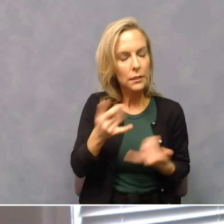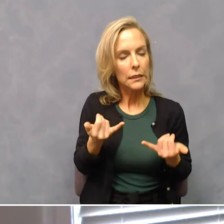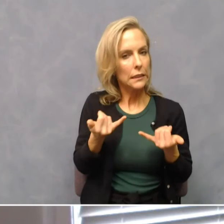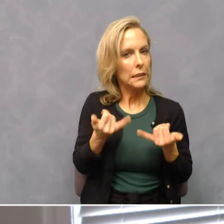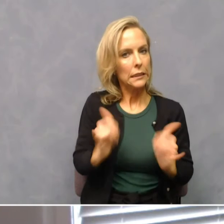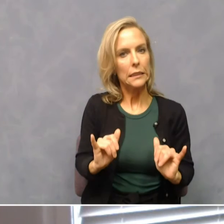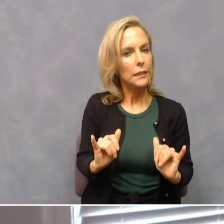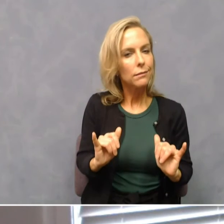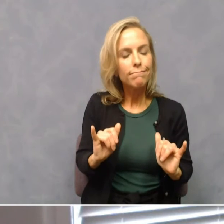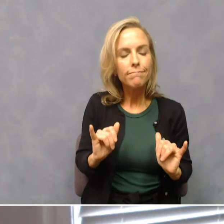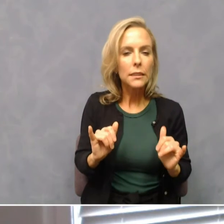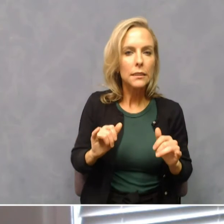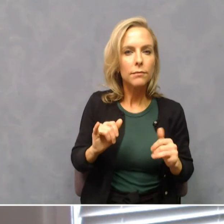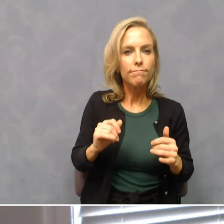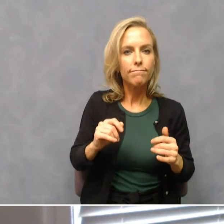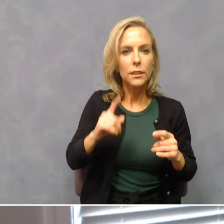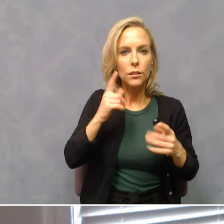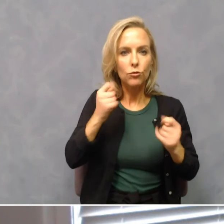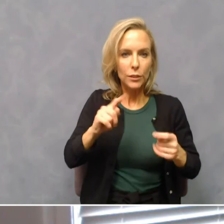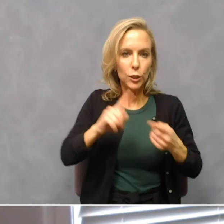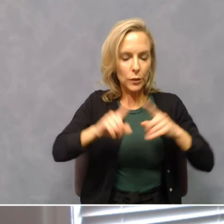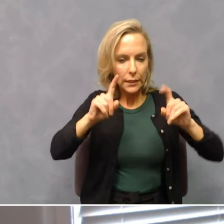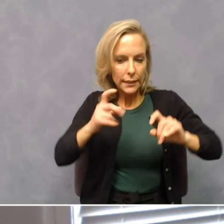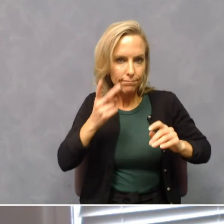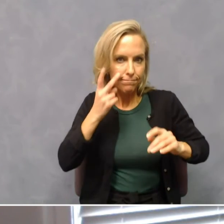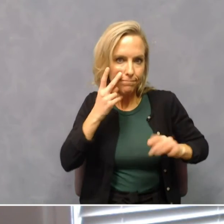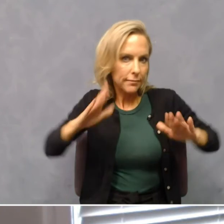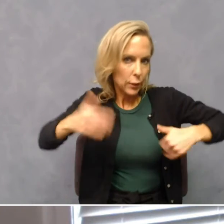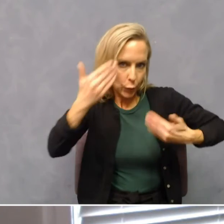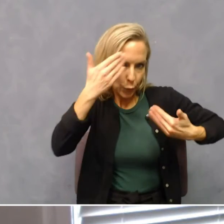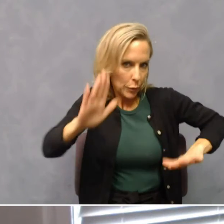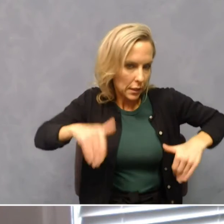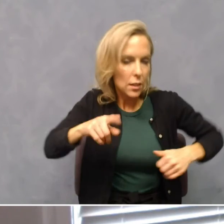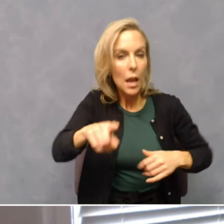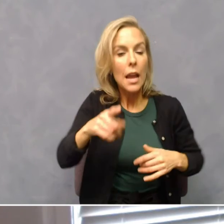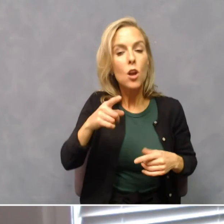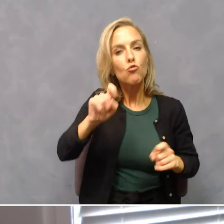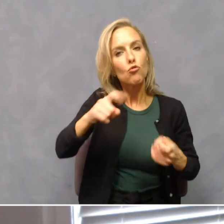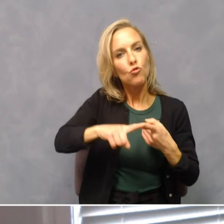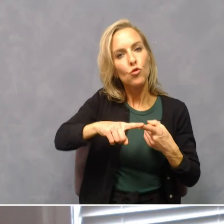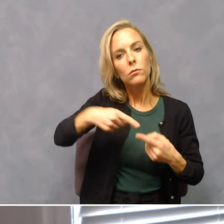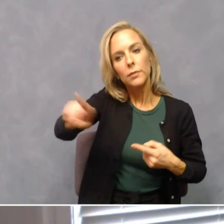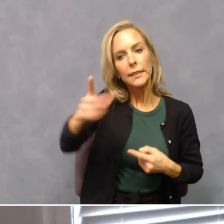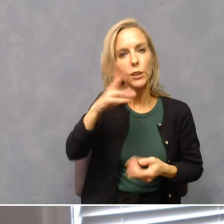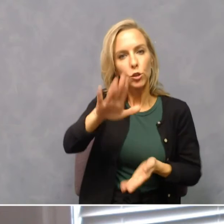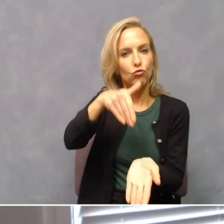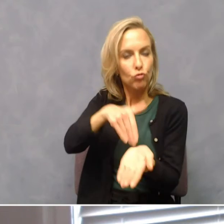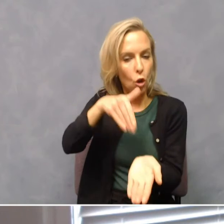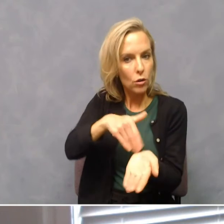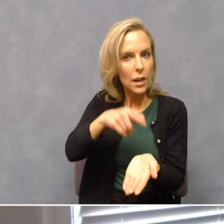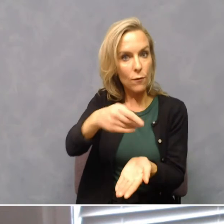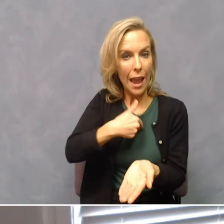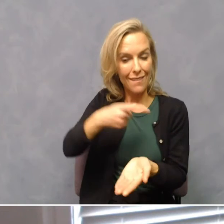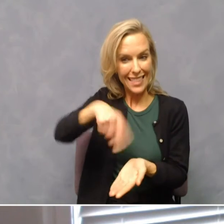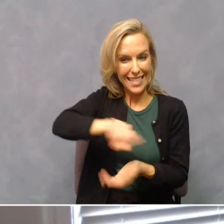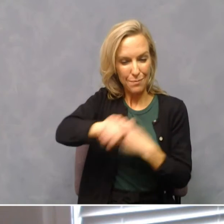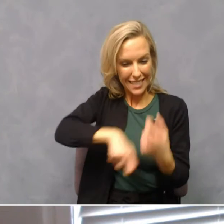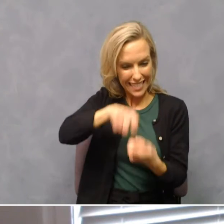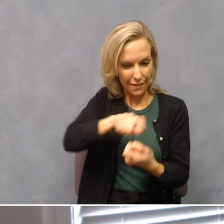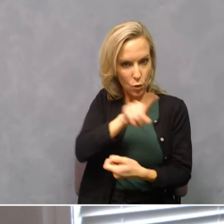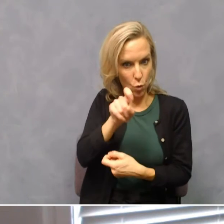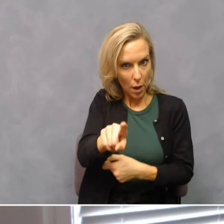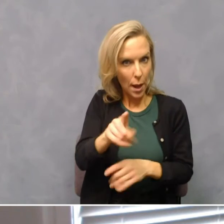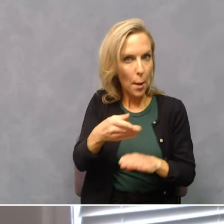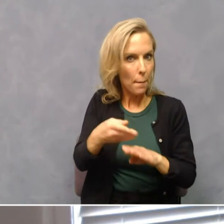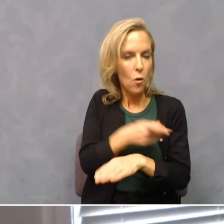determined. And I would encourage you to seek professional medical opinion if you and the public have these questions before